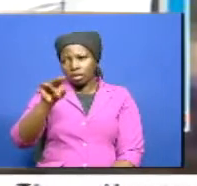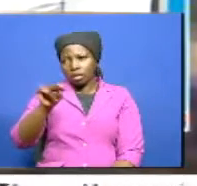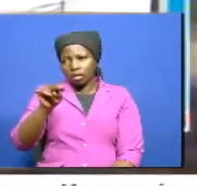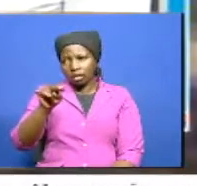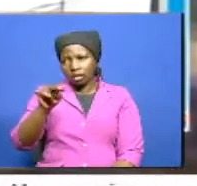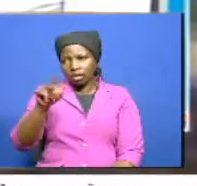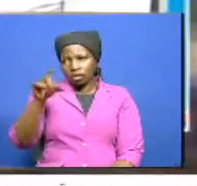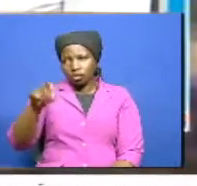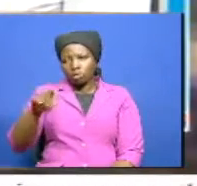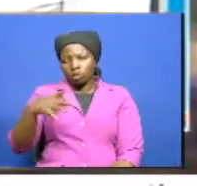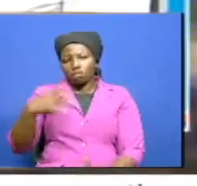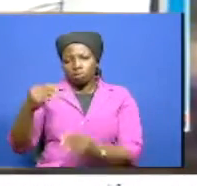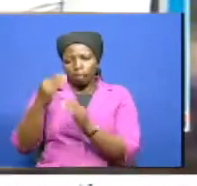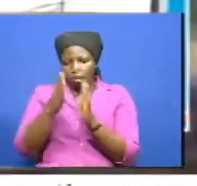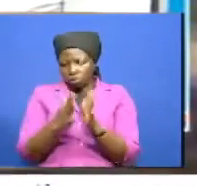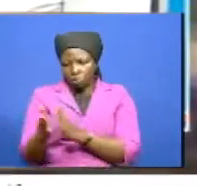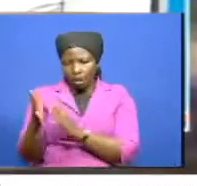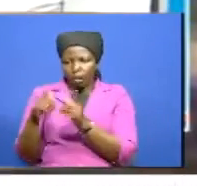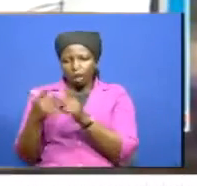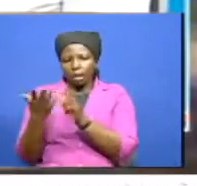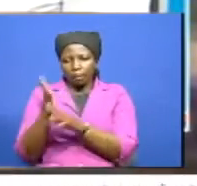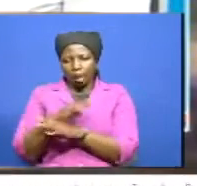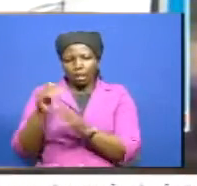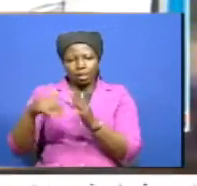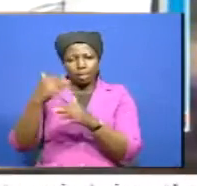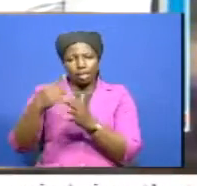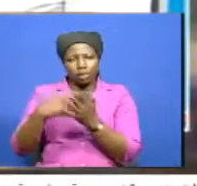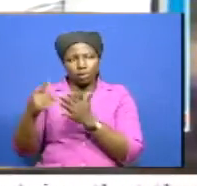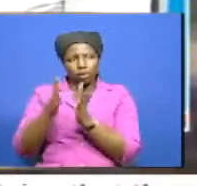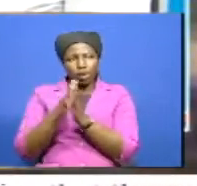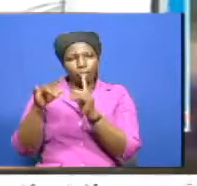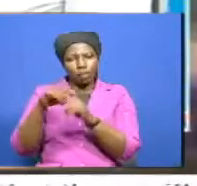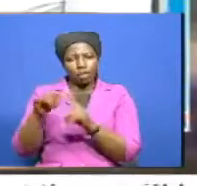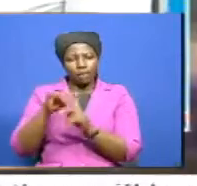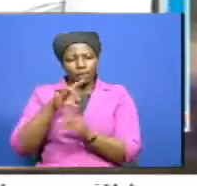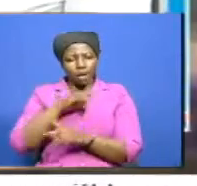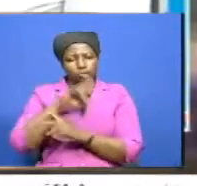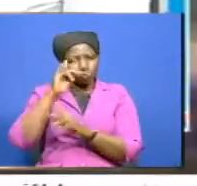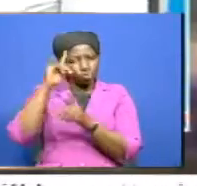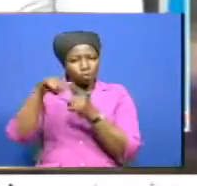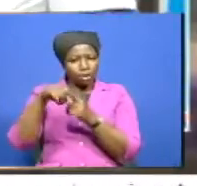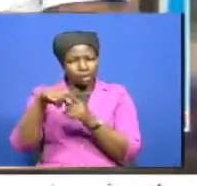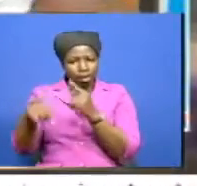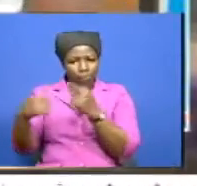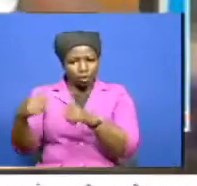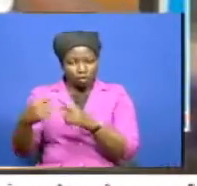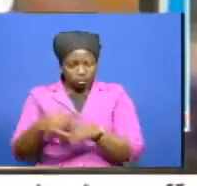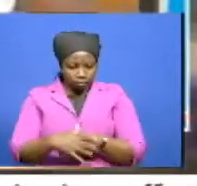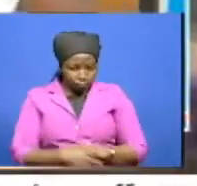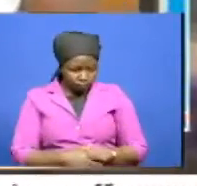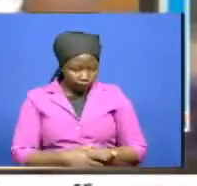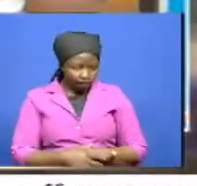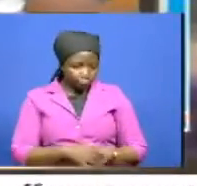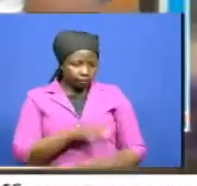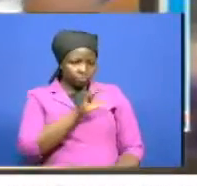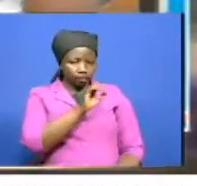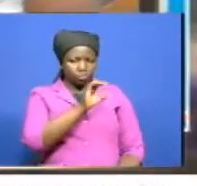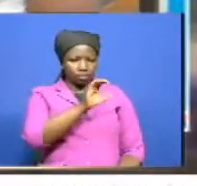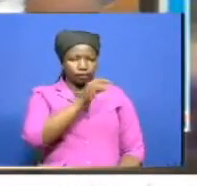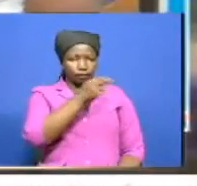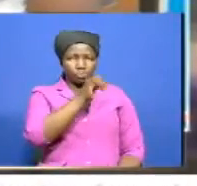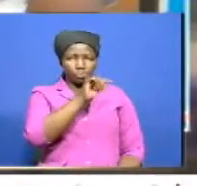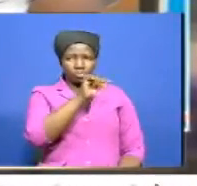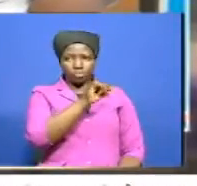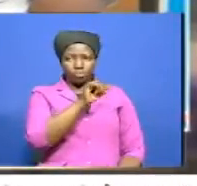week with a more positive attitude towards the game. All right, Felix Ochieng, former coach of the National Seven side team. Shu